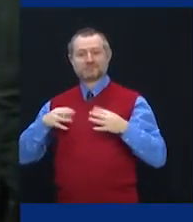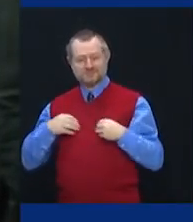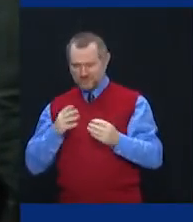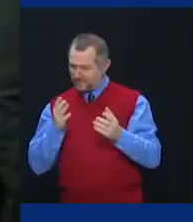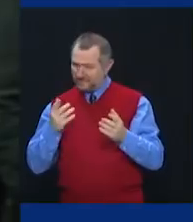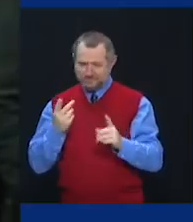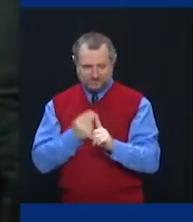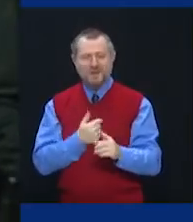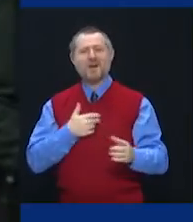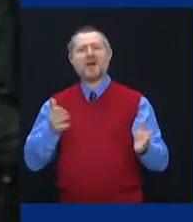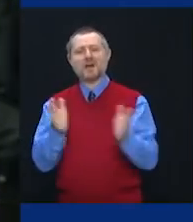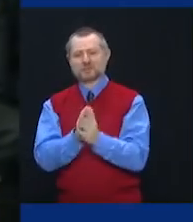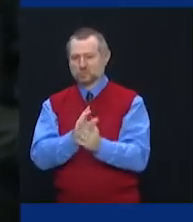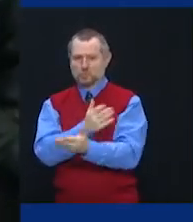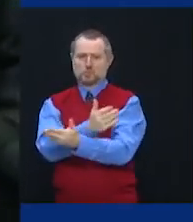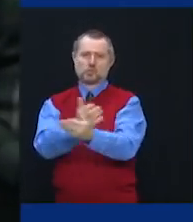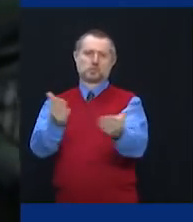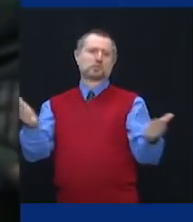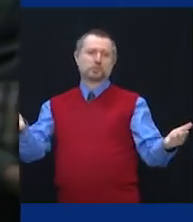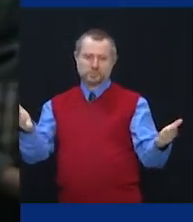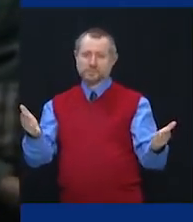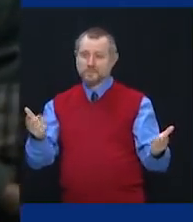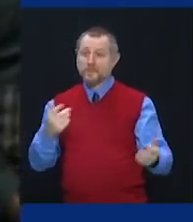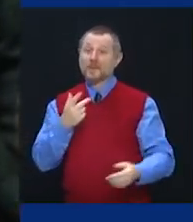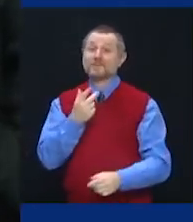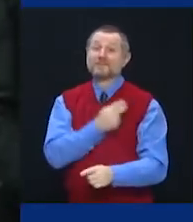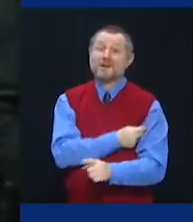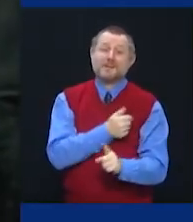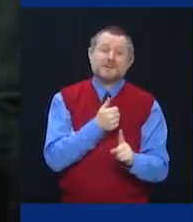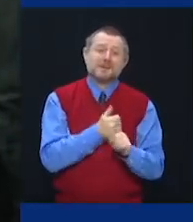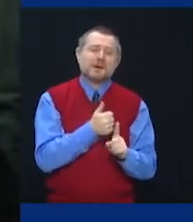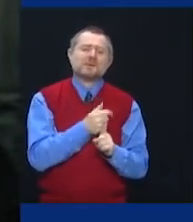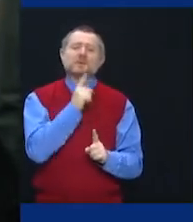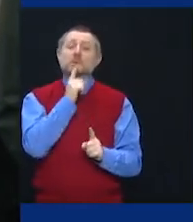today. This vaccine can save your life.